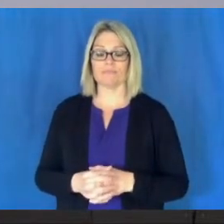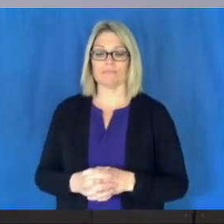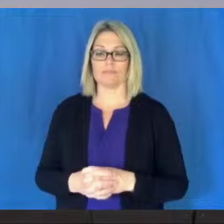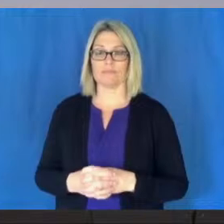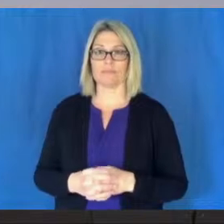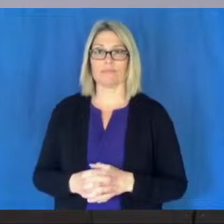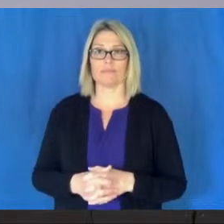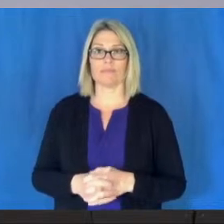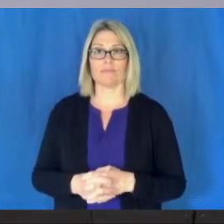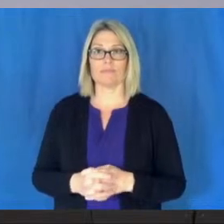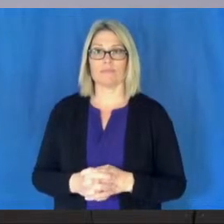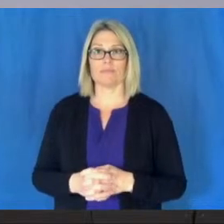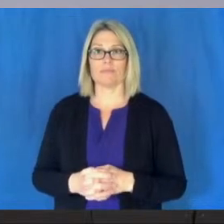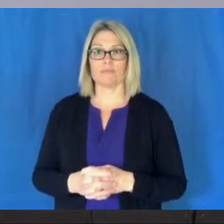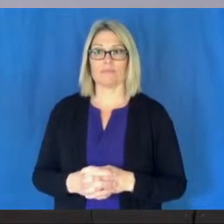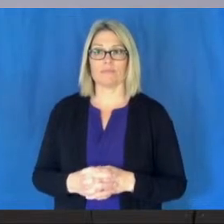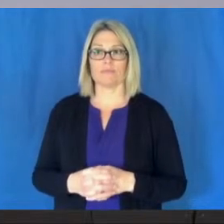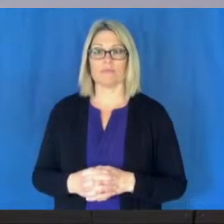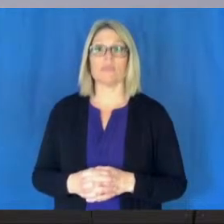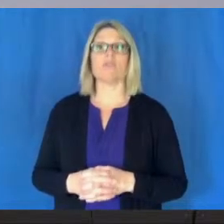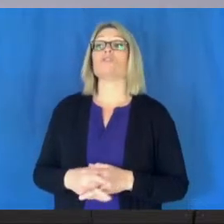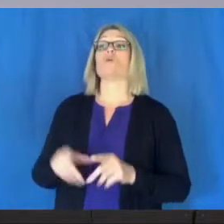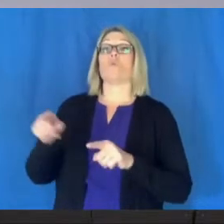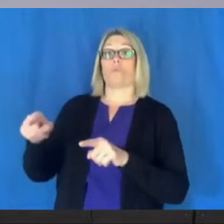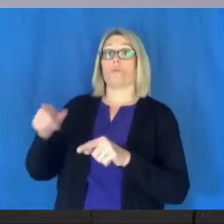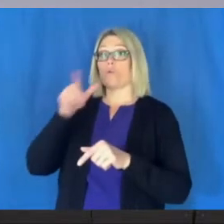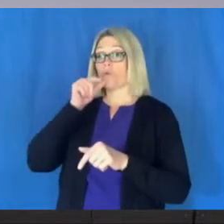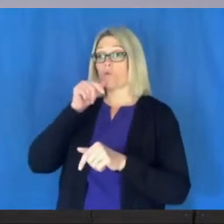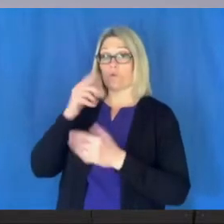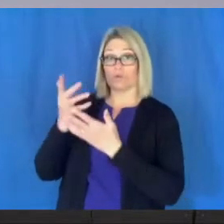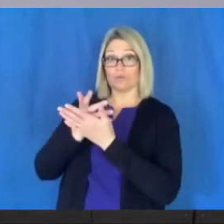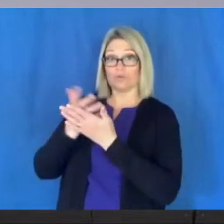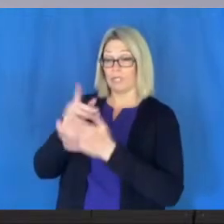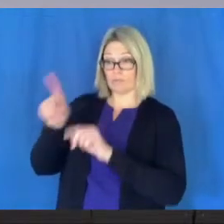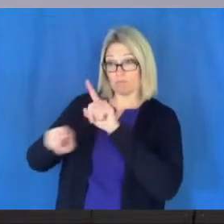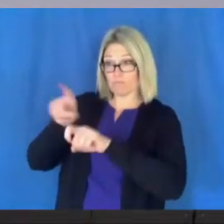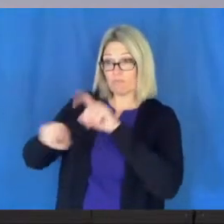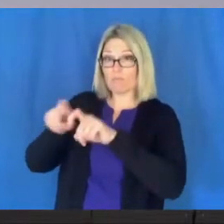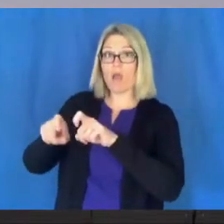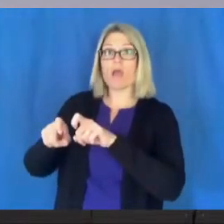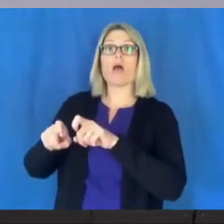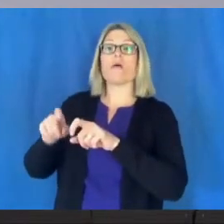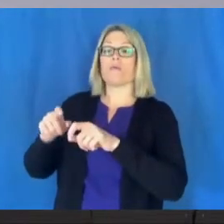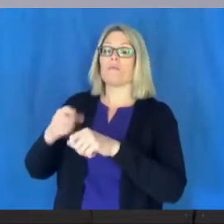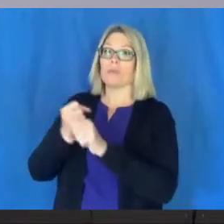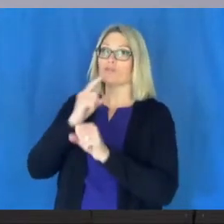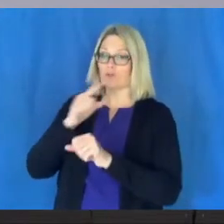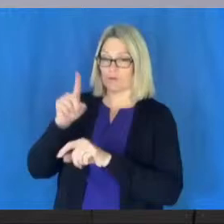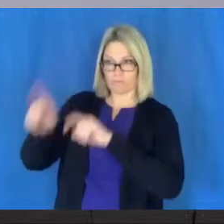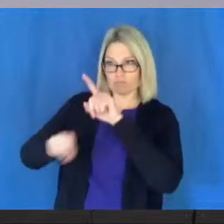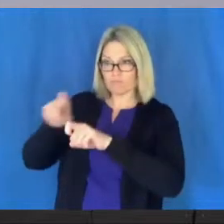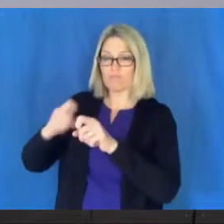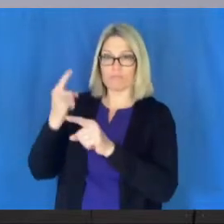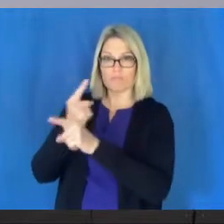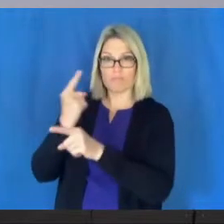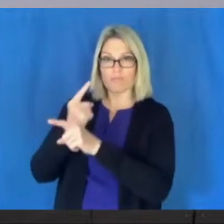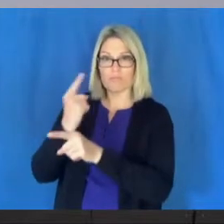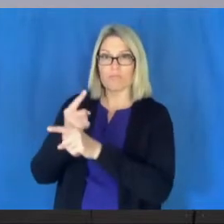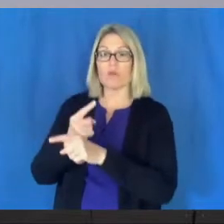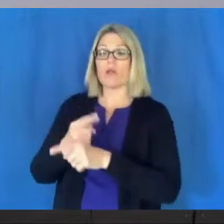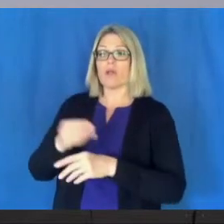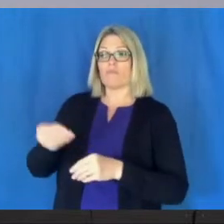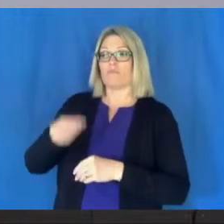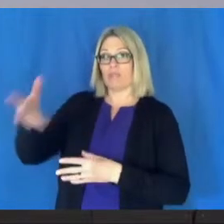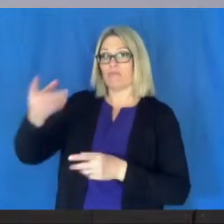trying to make sure that the border screeners are asking the questions they need to ask, giving people the information they need